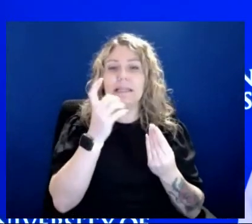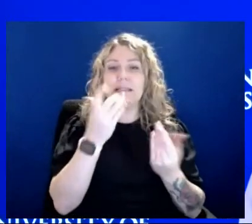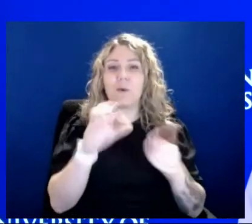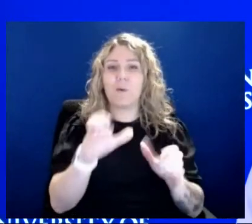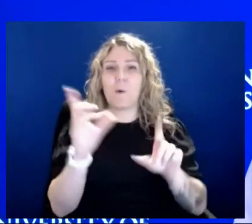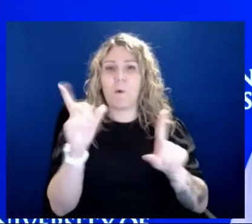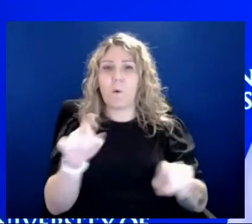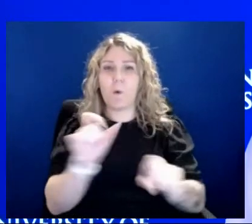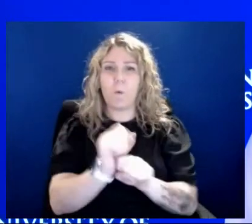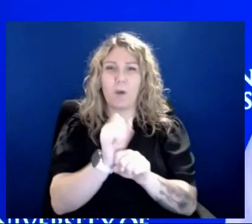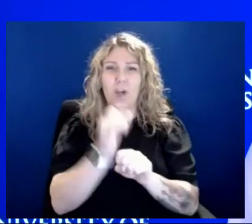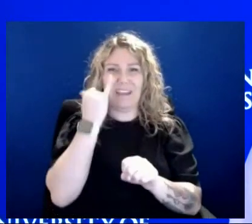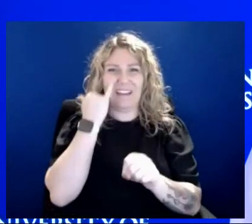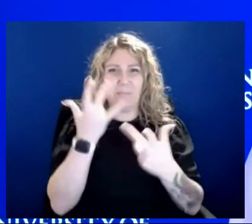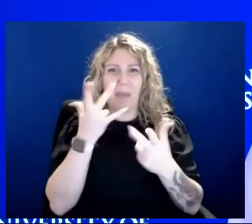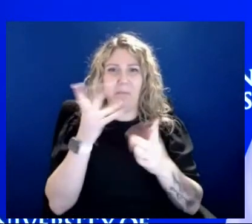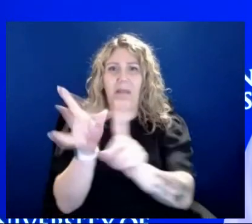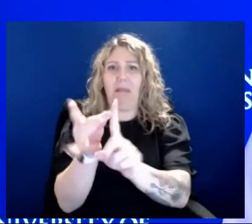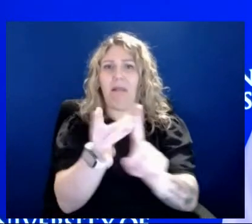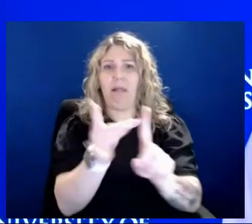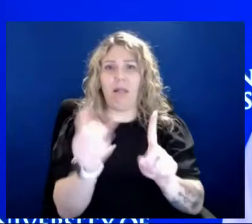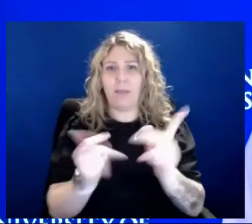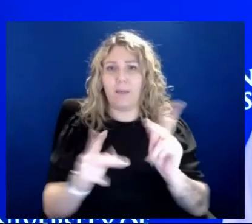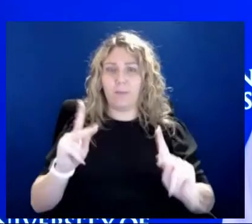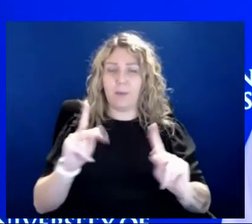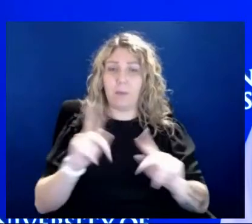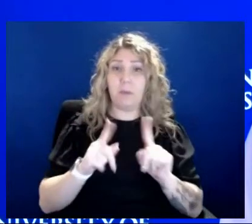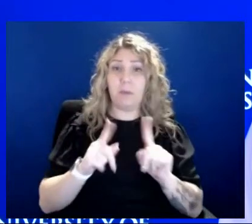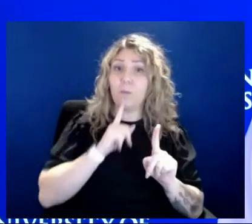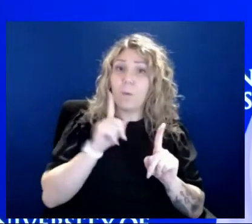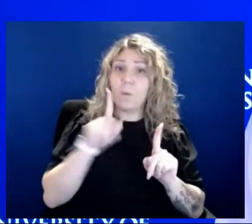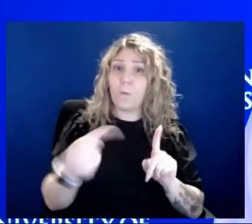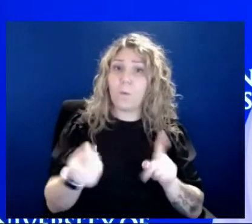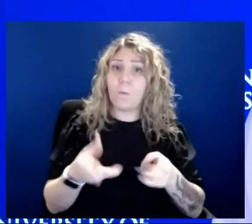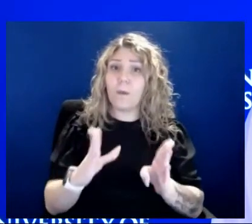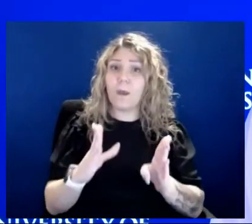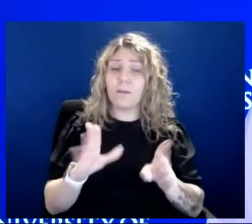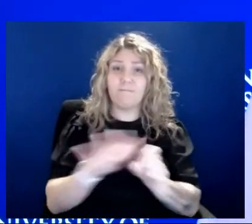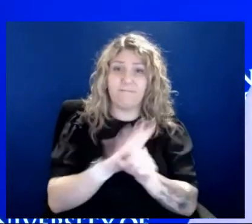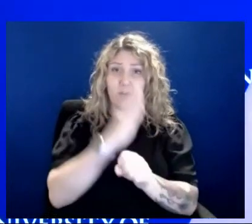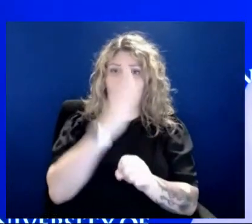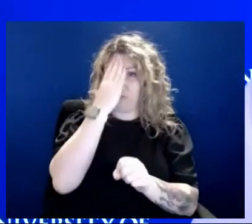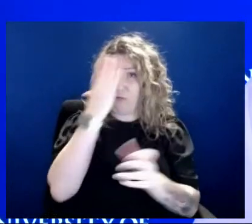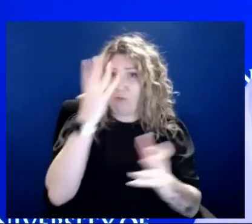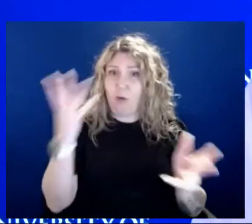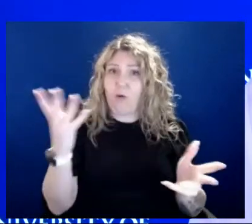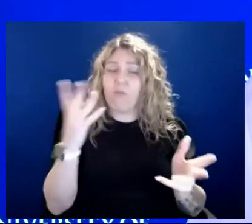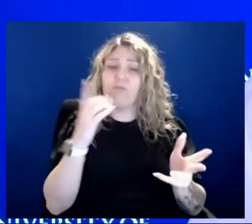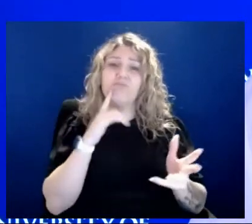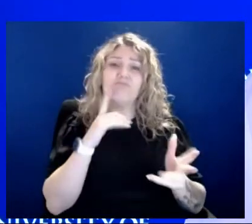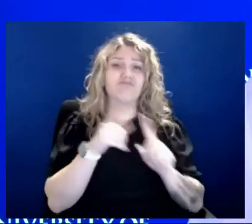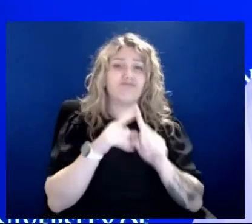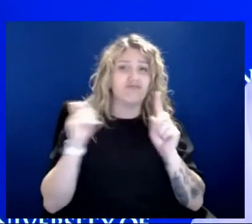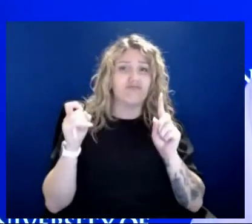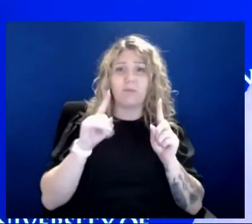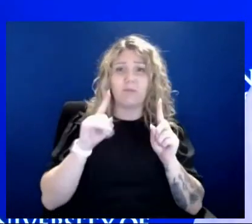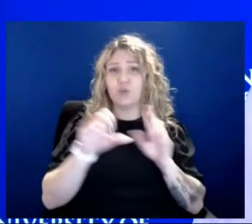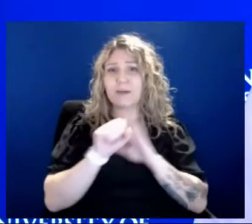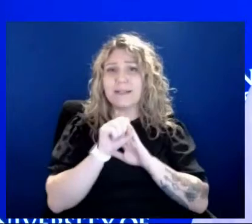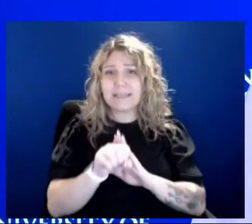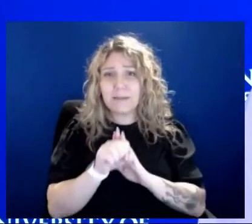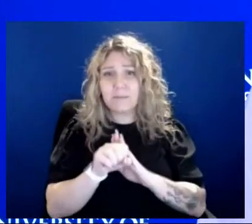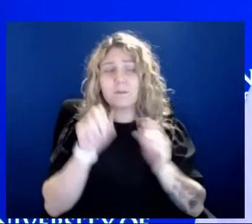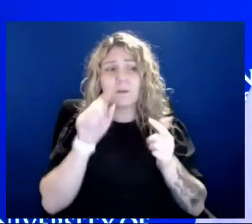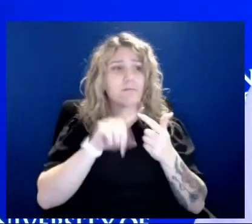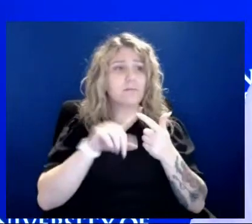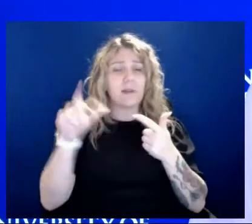may infect others. So, but really the only way to fully know, and we can draw inferences from, again, your symptoms, are other people around